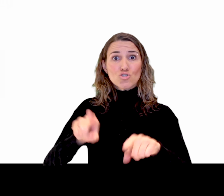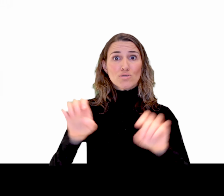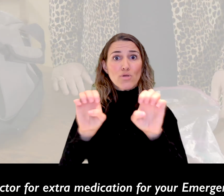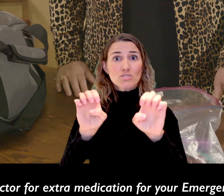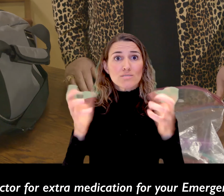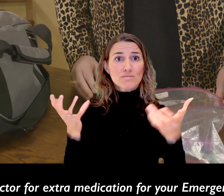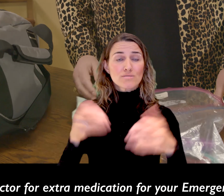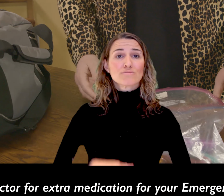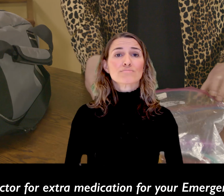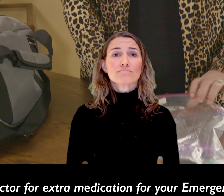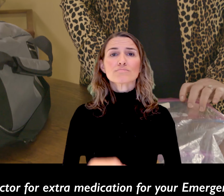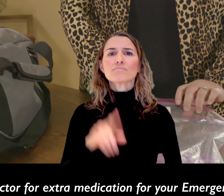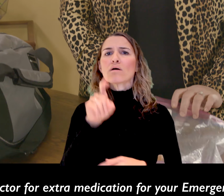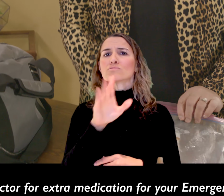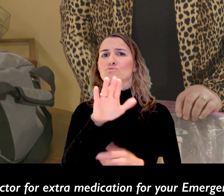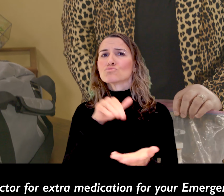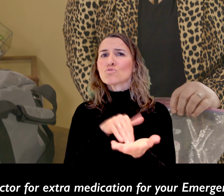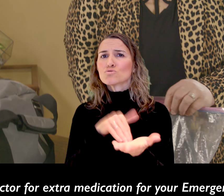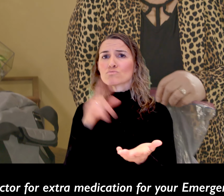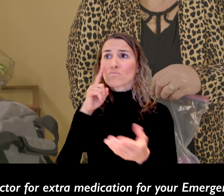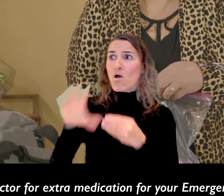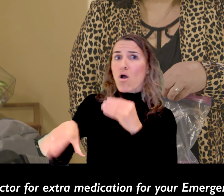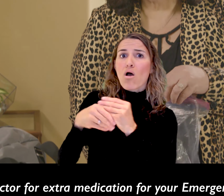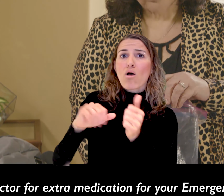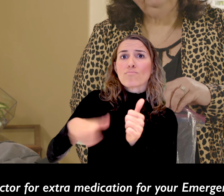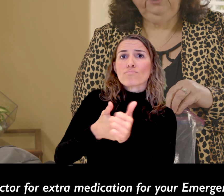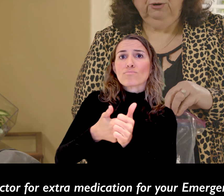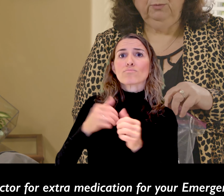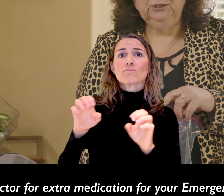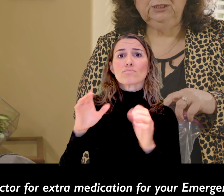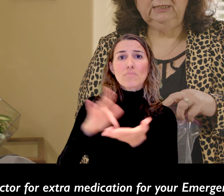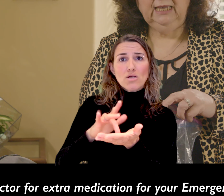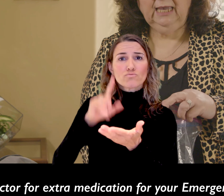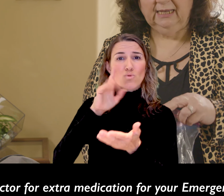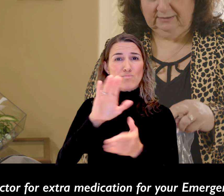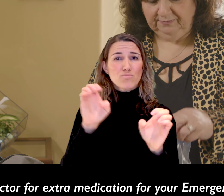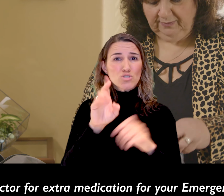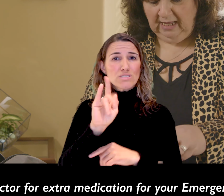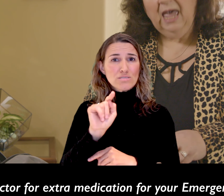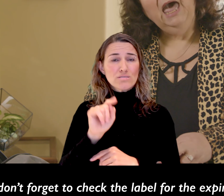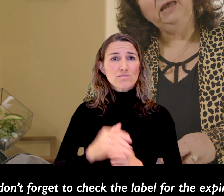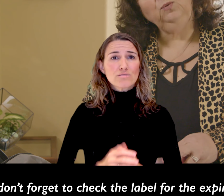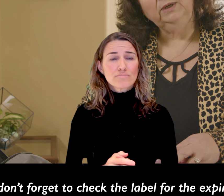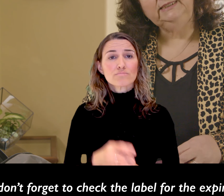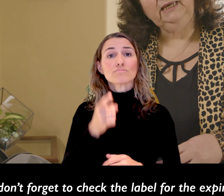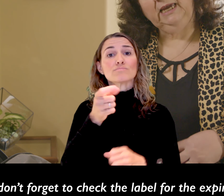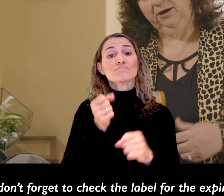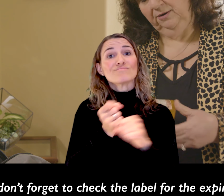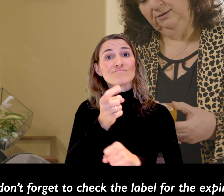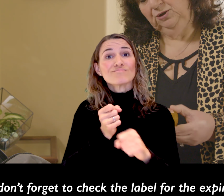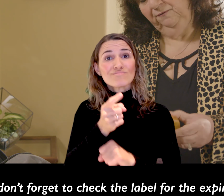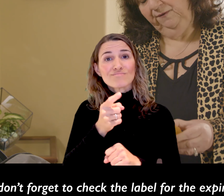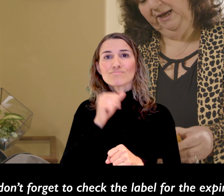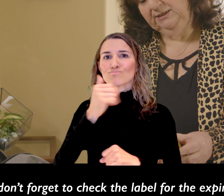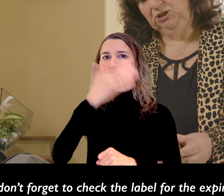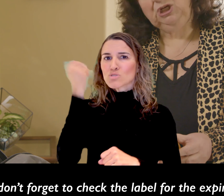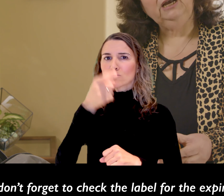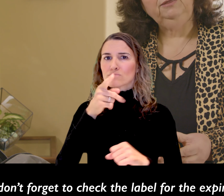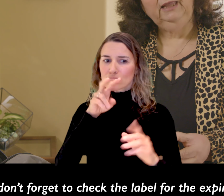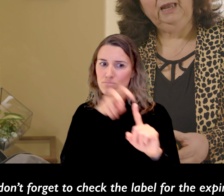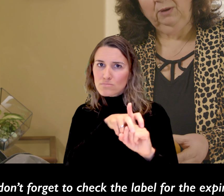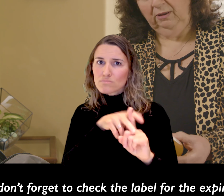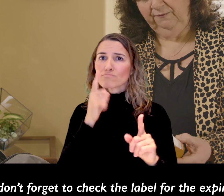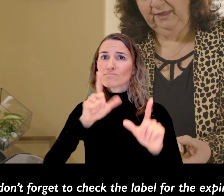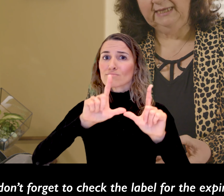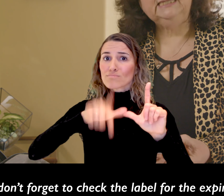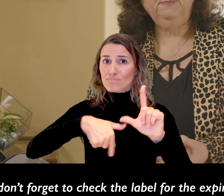emergency. Ask your doctor for extra medication for your emergency kit. And once a year, don't forget to check